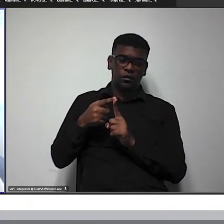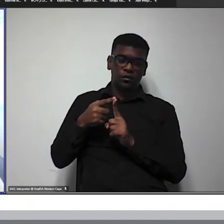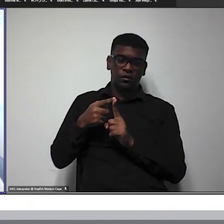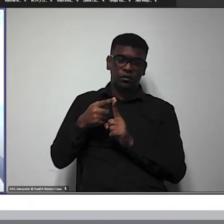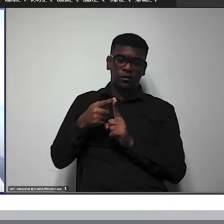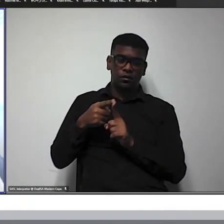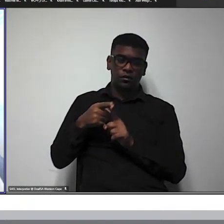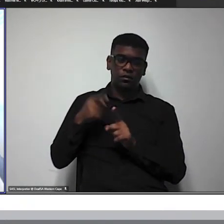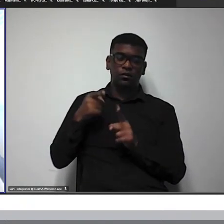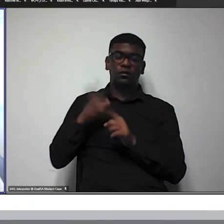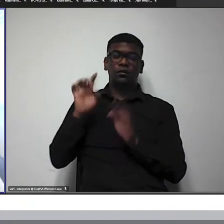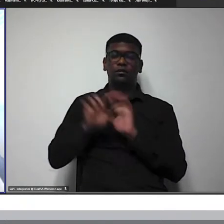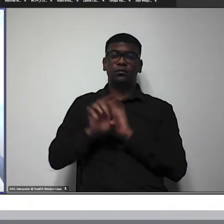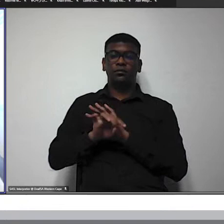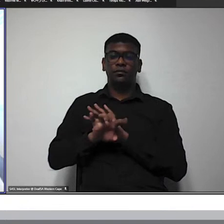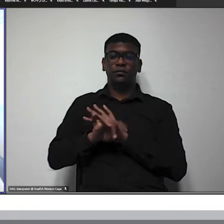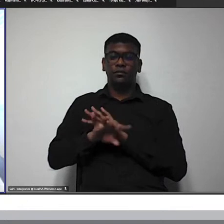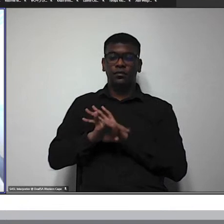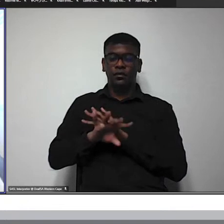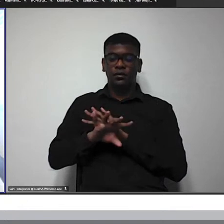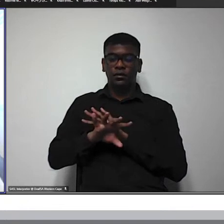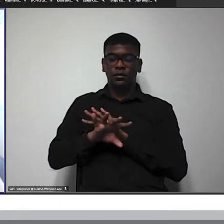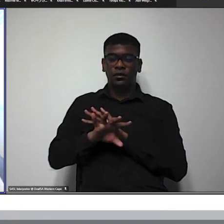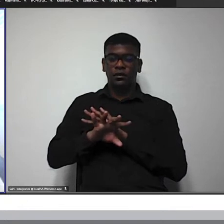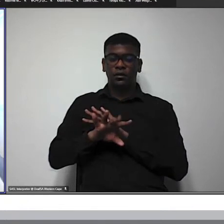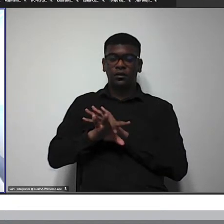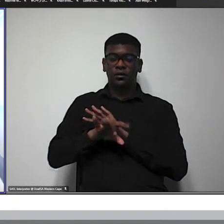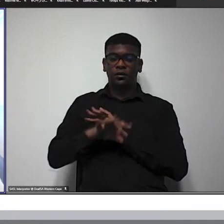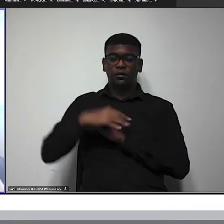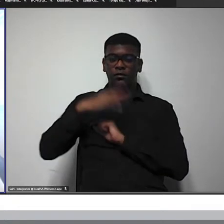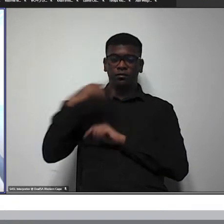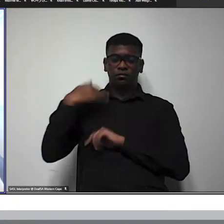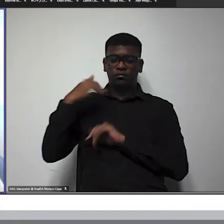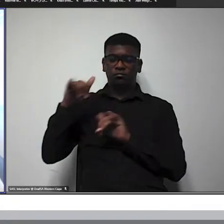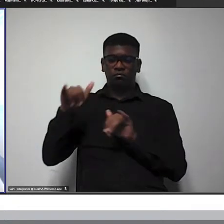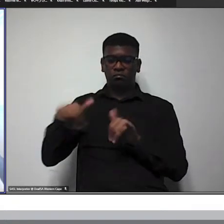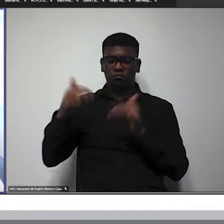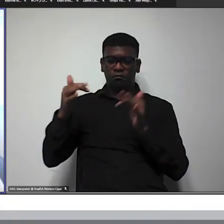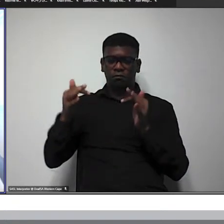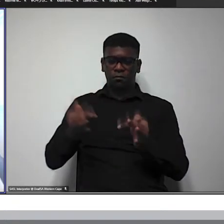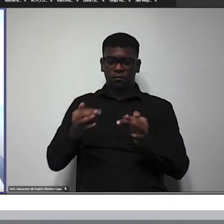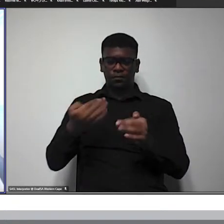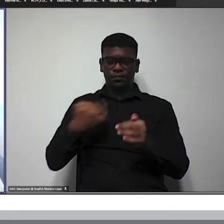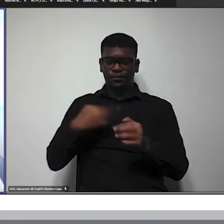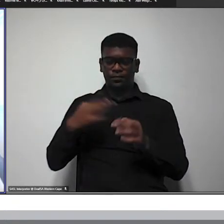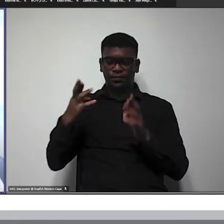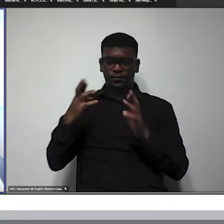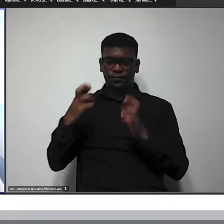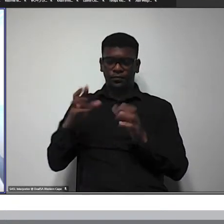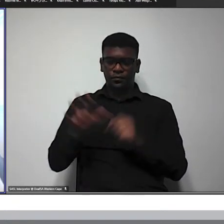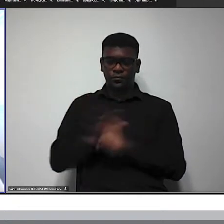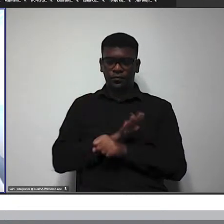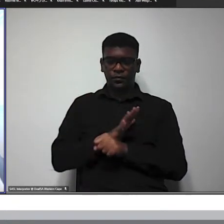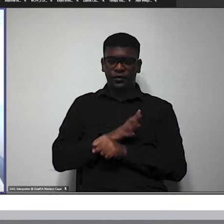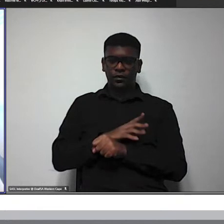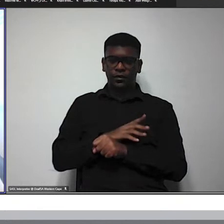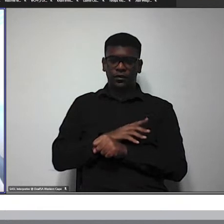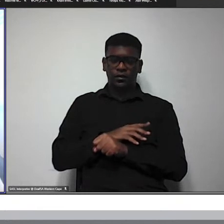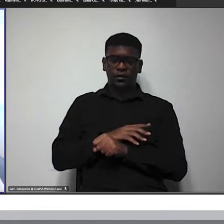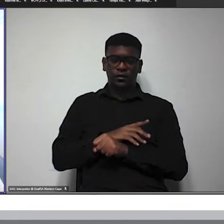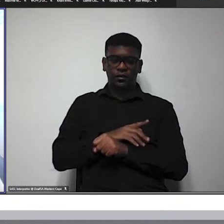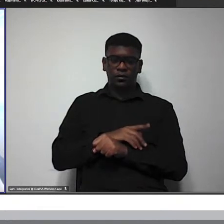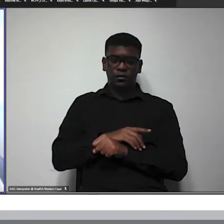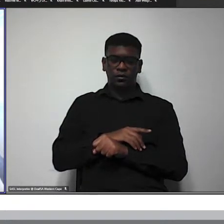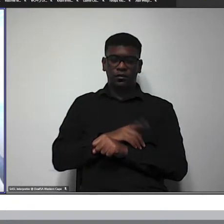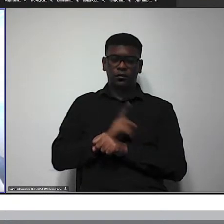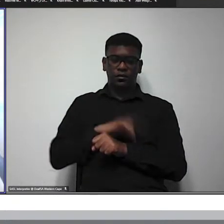on the media, and I remain, you know, hopeful, you know, with all the lobbying and actually everything that